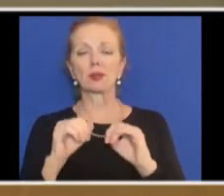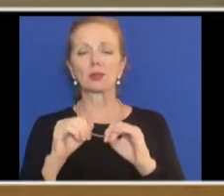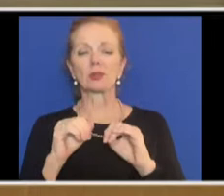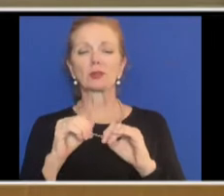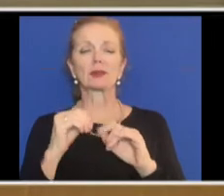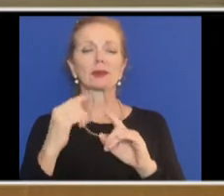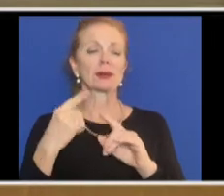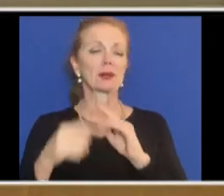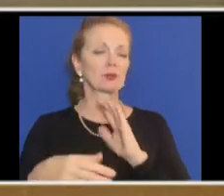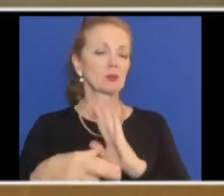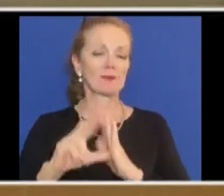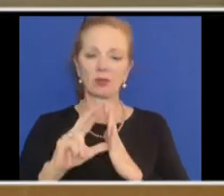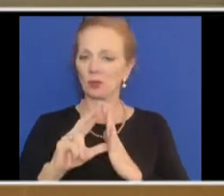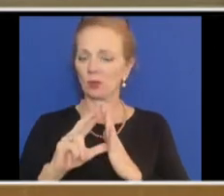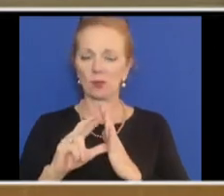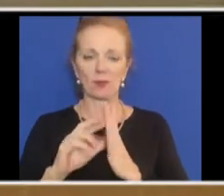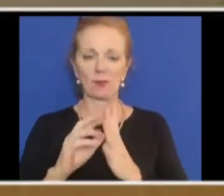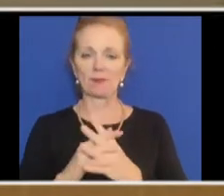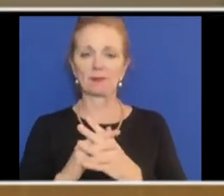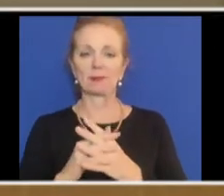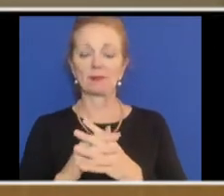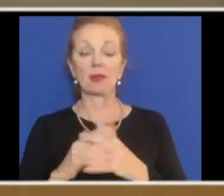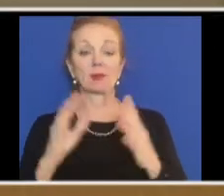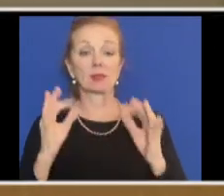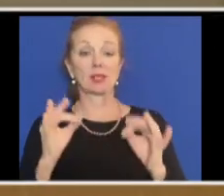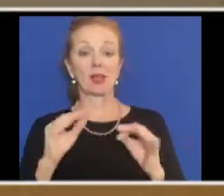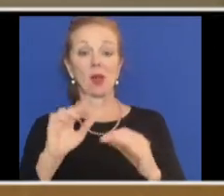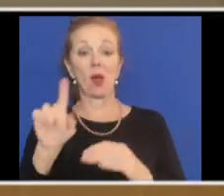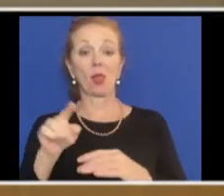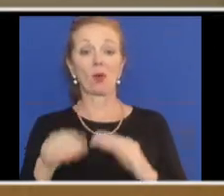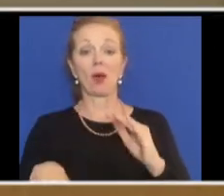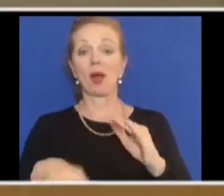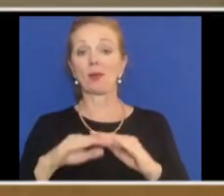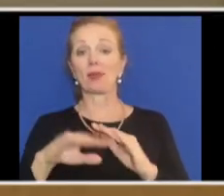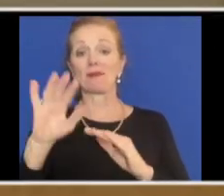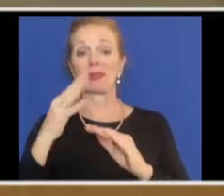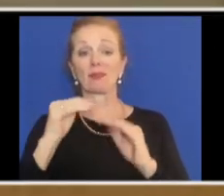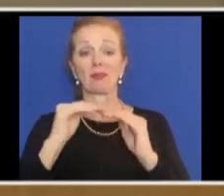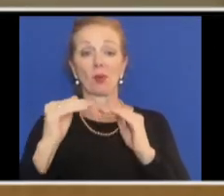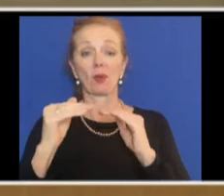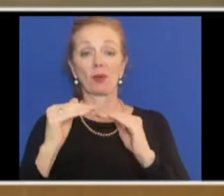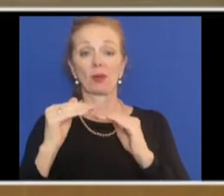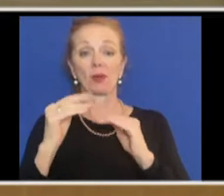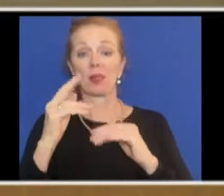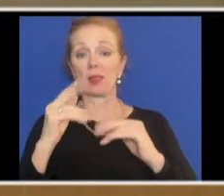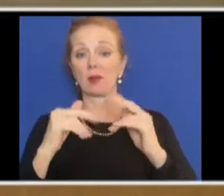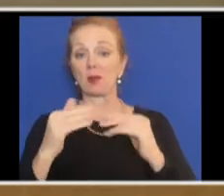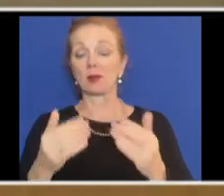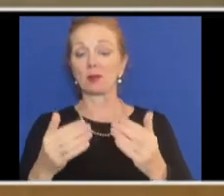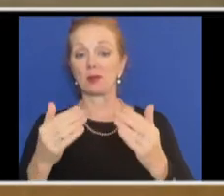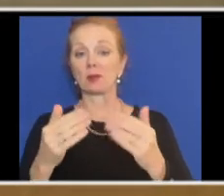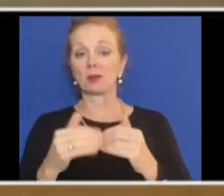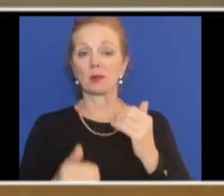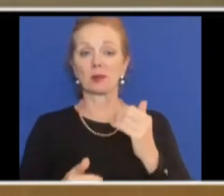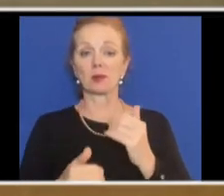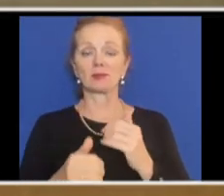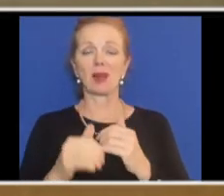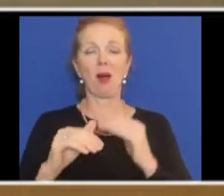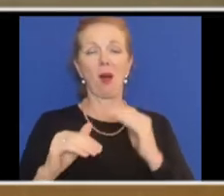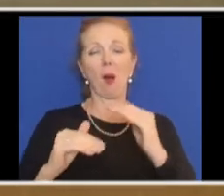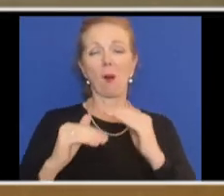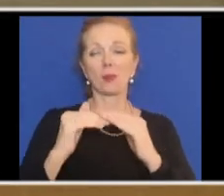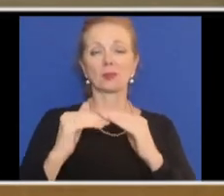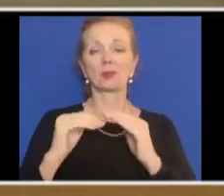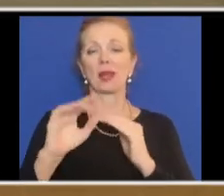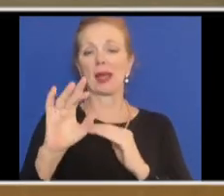review it was decided they could only go up to the fifth floor the building proposed is almost eight stories